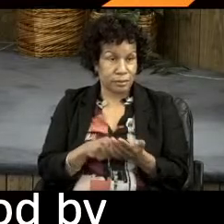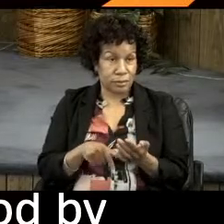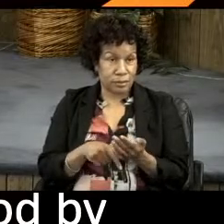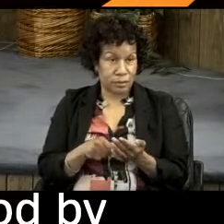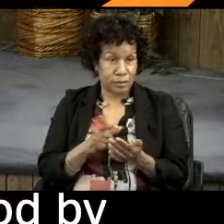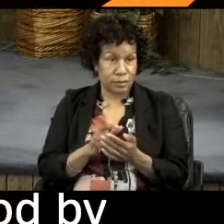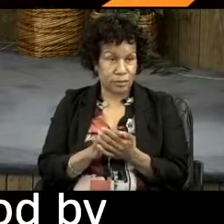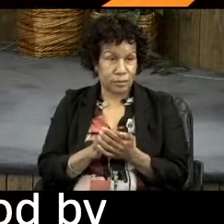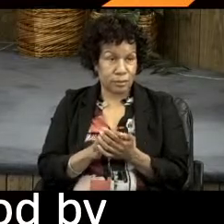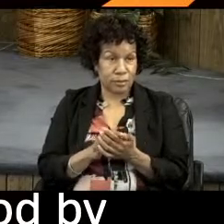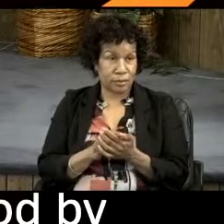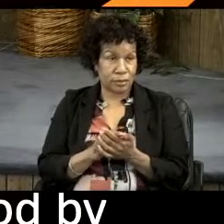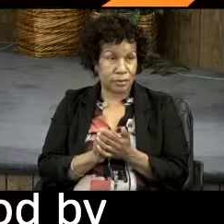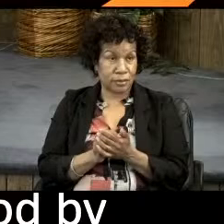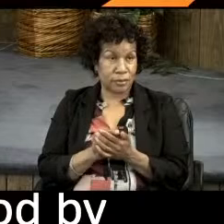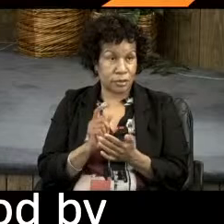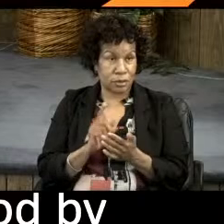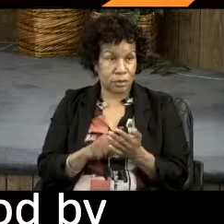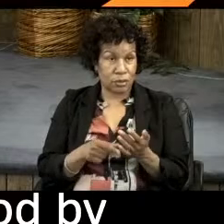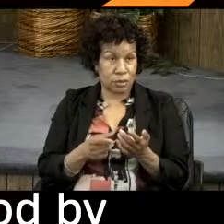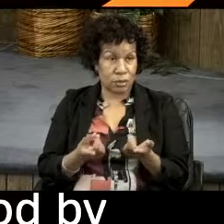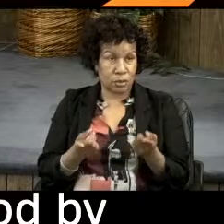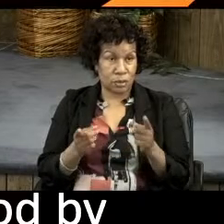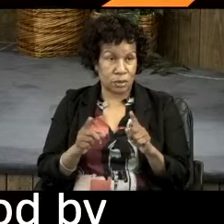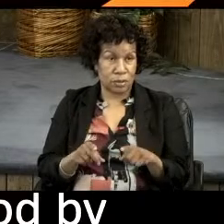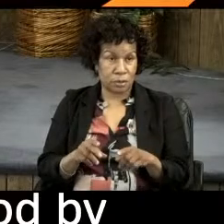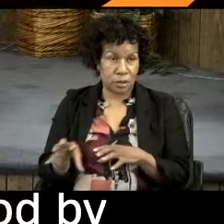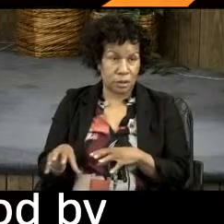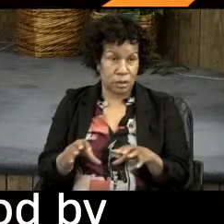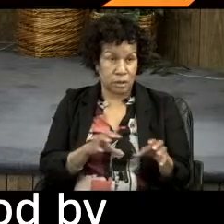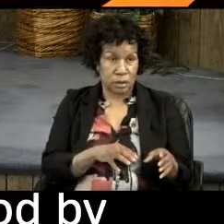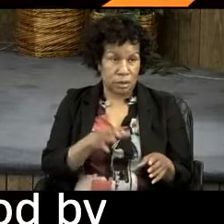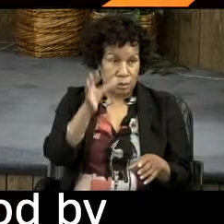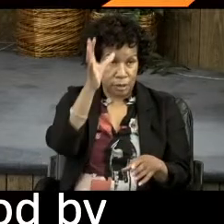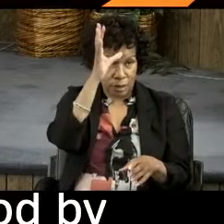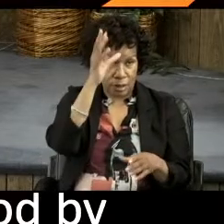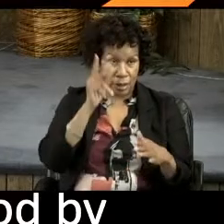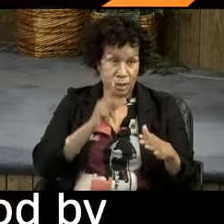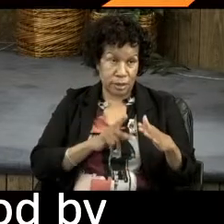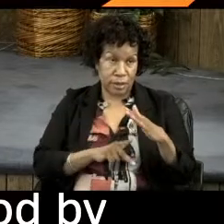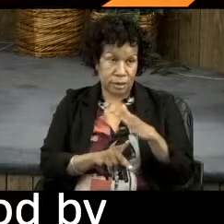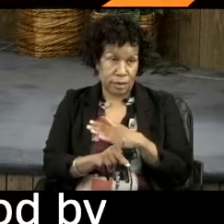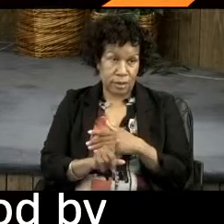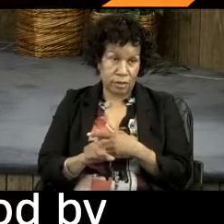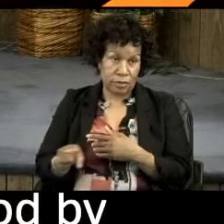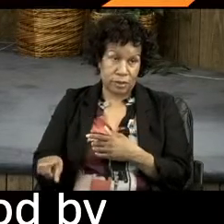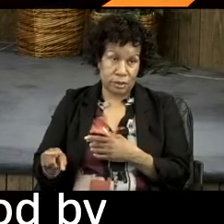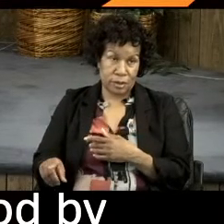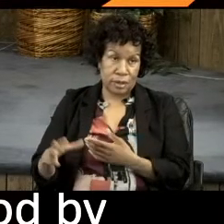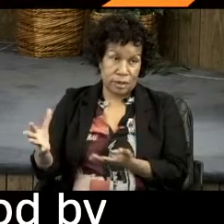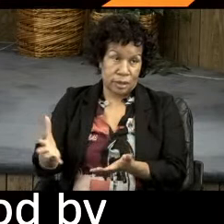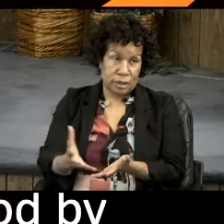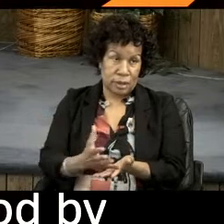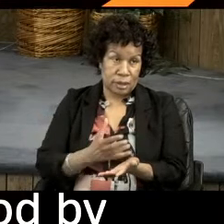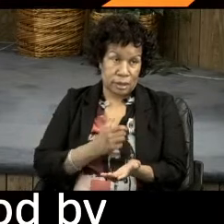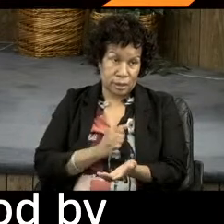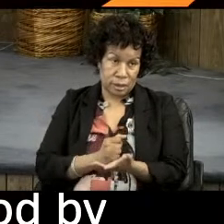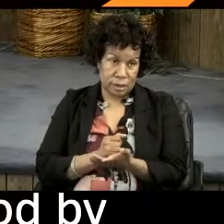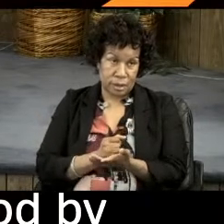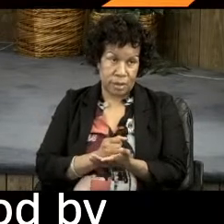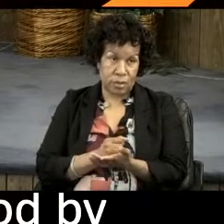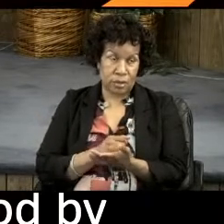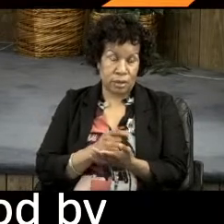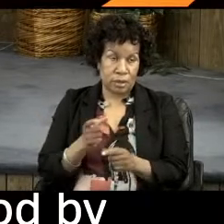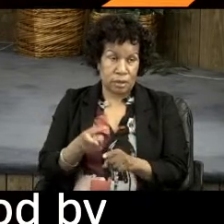David spake to the men that stood by him, saying, what shall be done to the man that killeth this Philistine